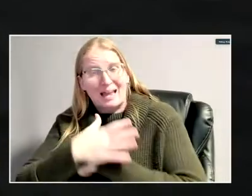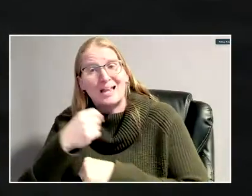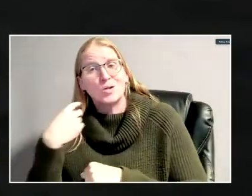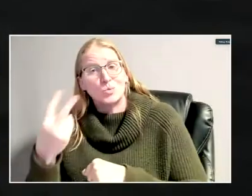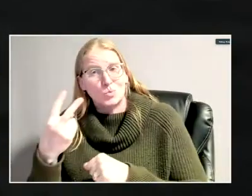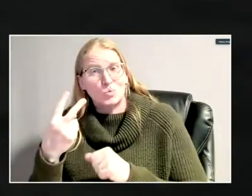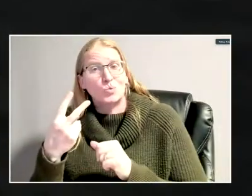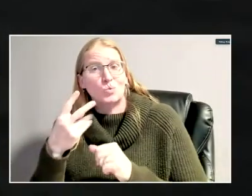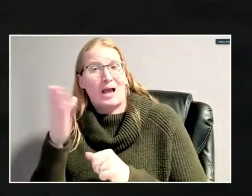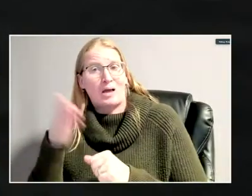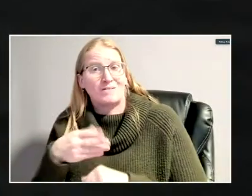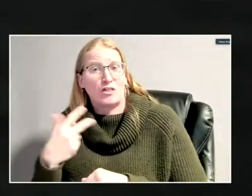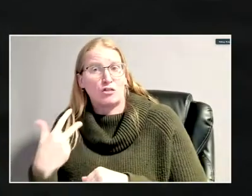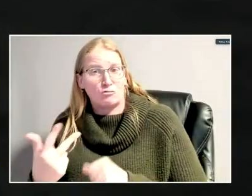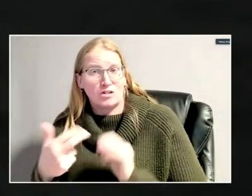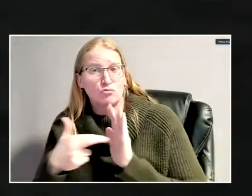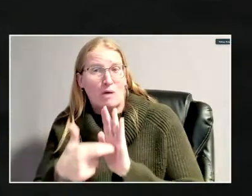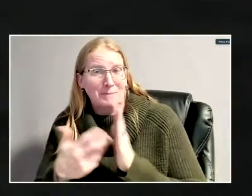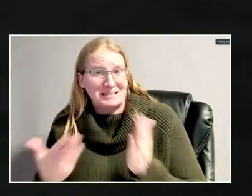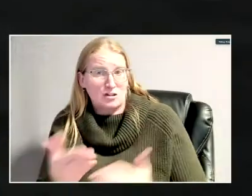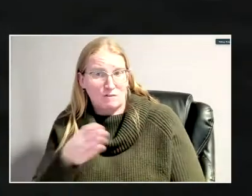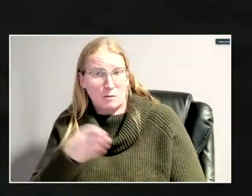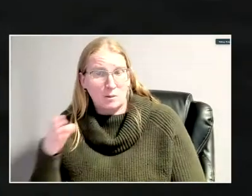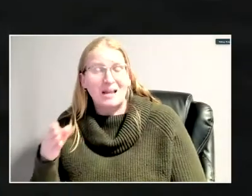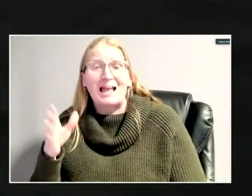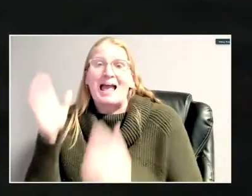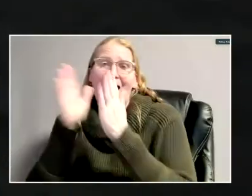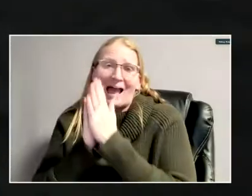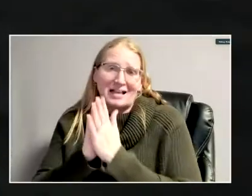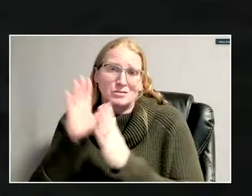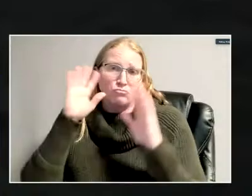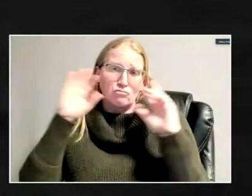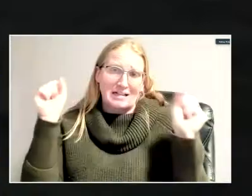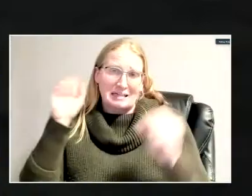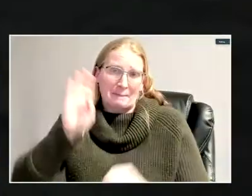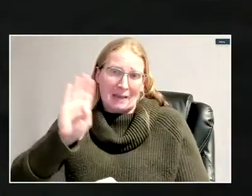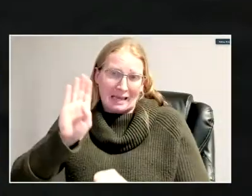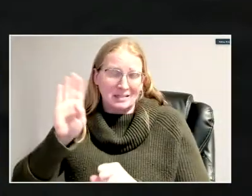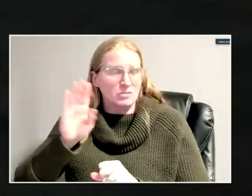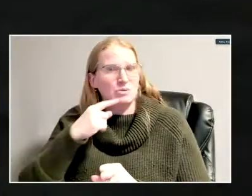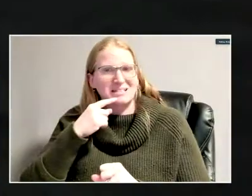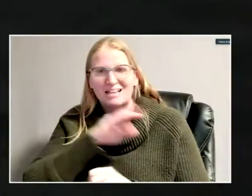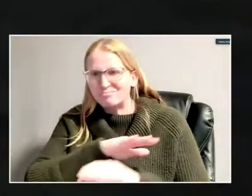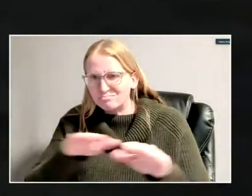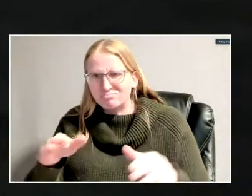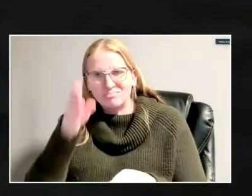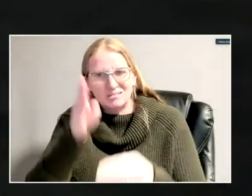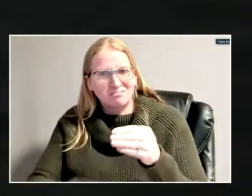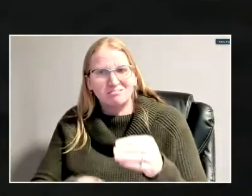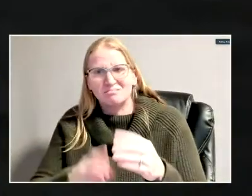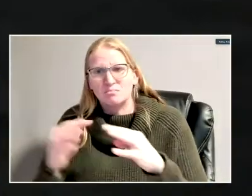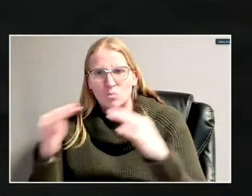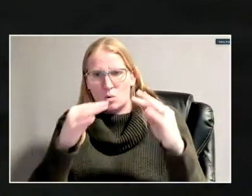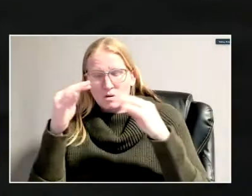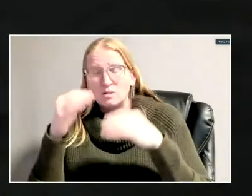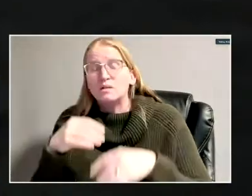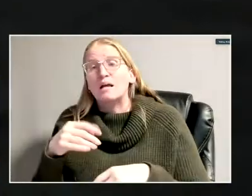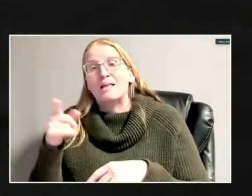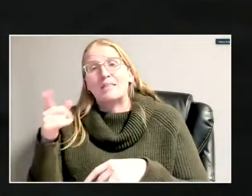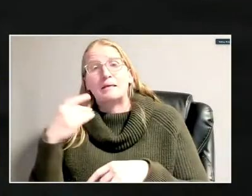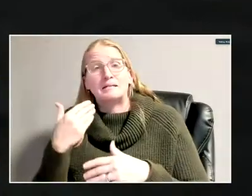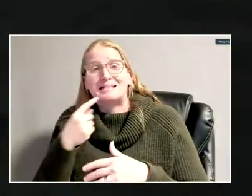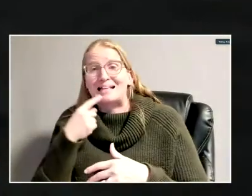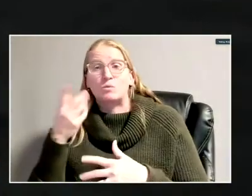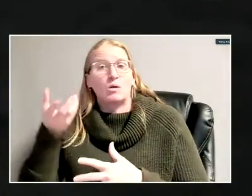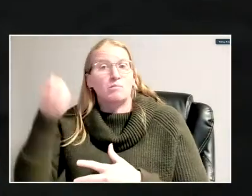brador have called on President Biden to demand a permanent ceasefire in Gaza and to conditionally halt any further arm sales and military aid to the